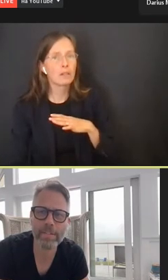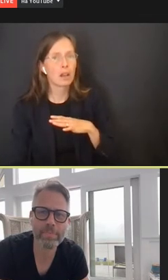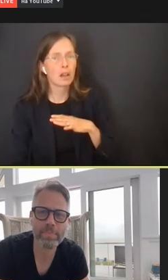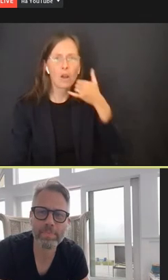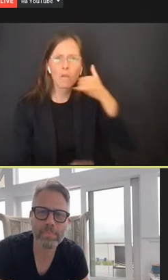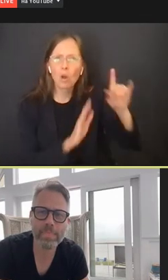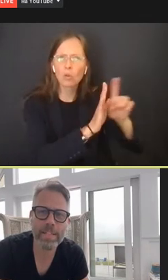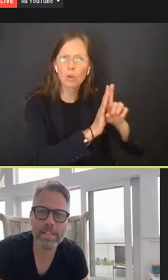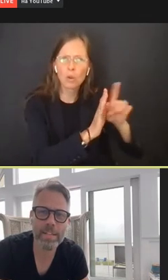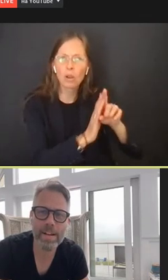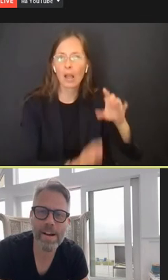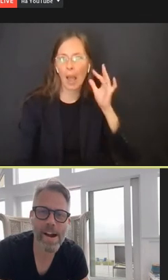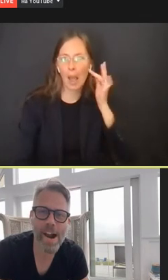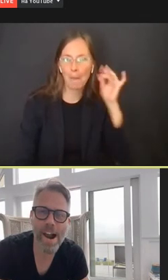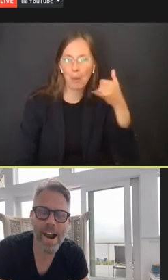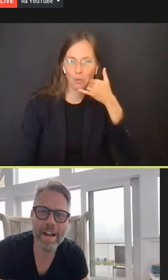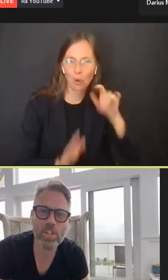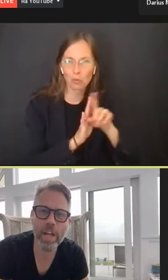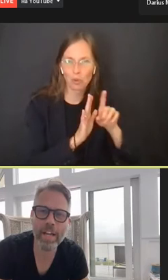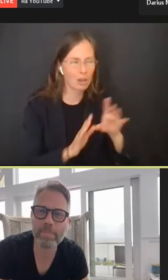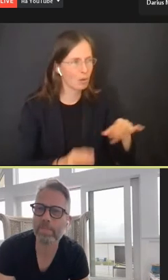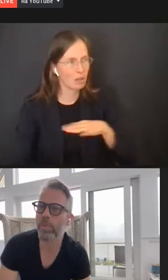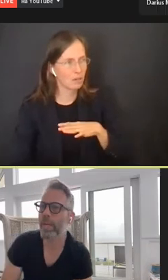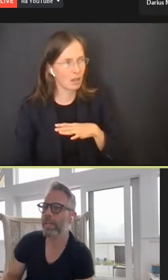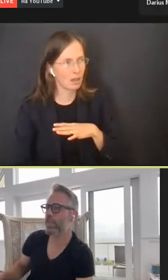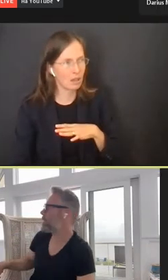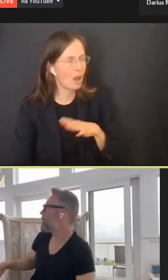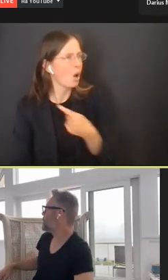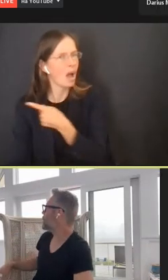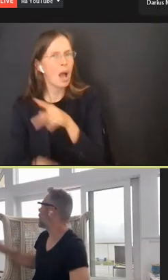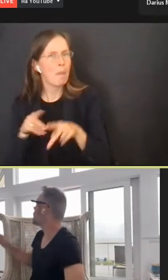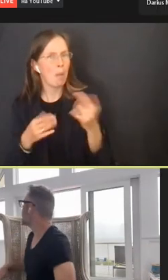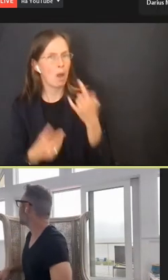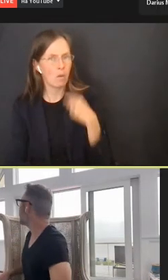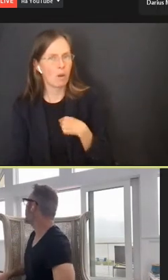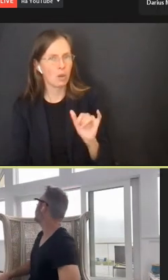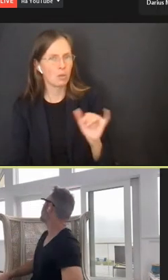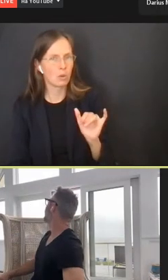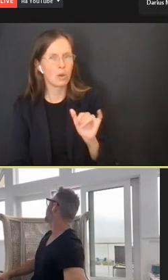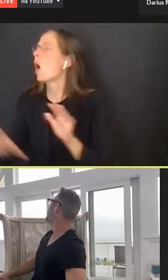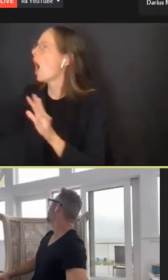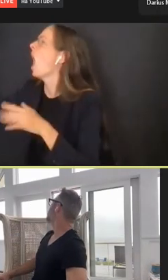fine. I'm gonna get this. That's cool. I got people waiting for me too. I'll be right there.